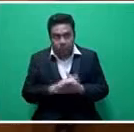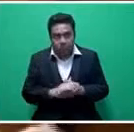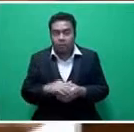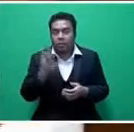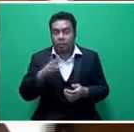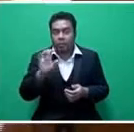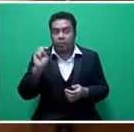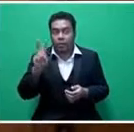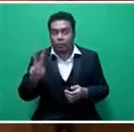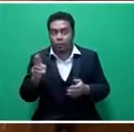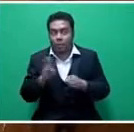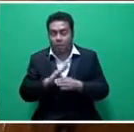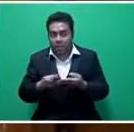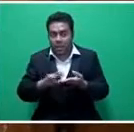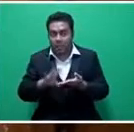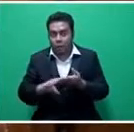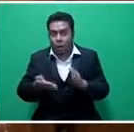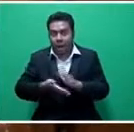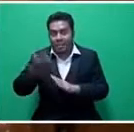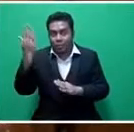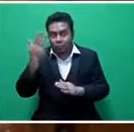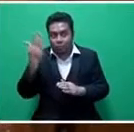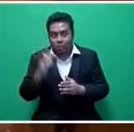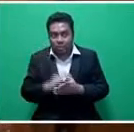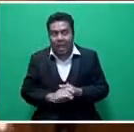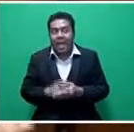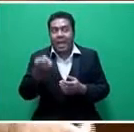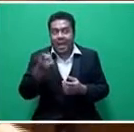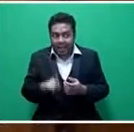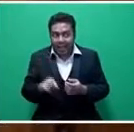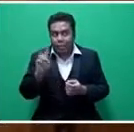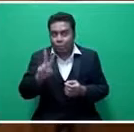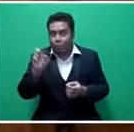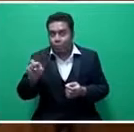29.2 million for secondary schools, and for ECE subsidy, we've got